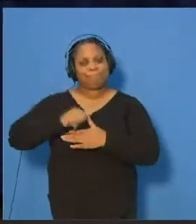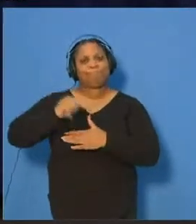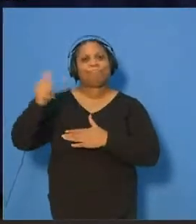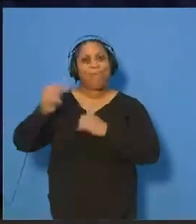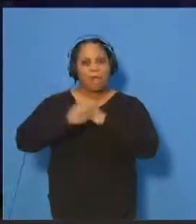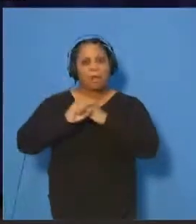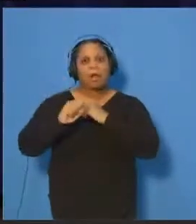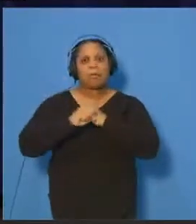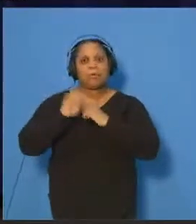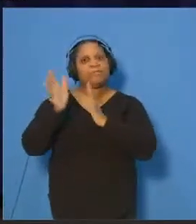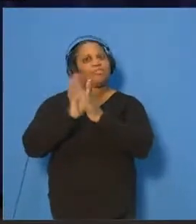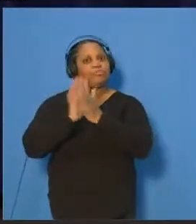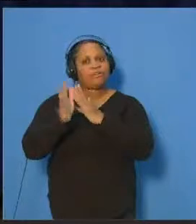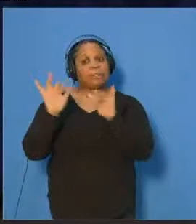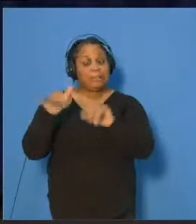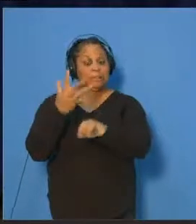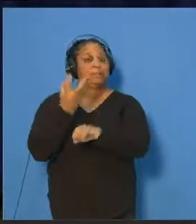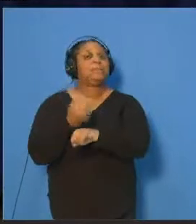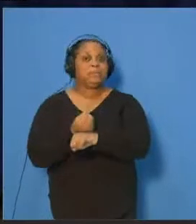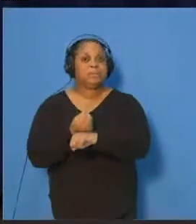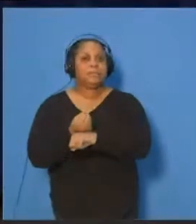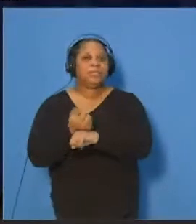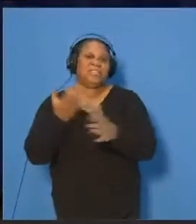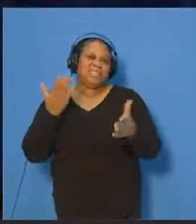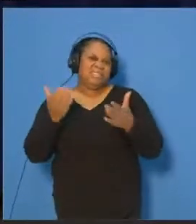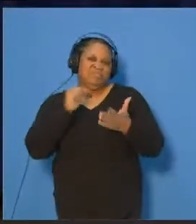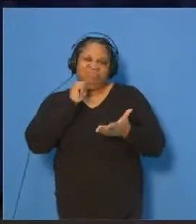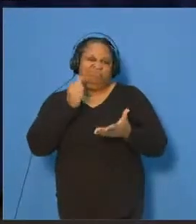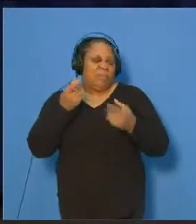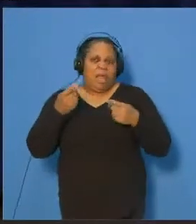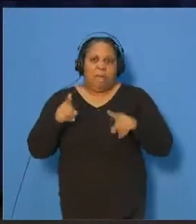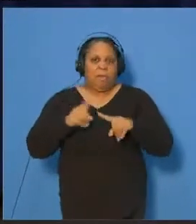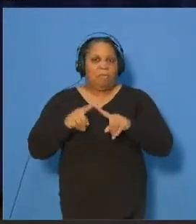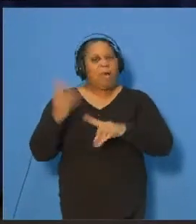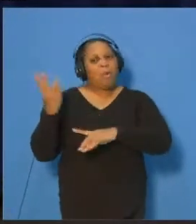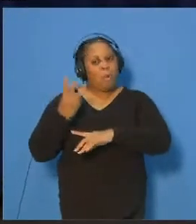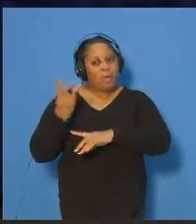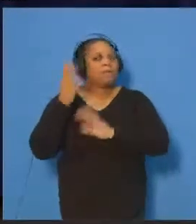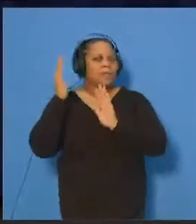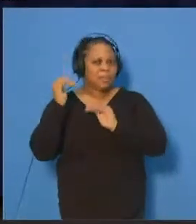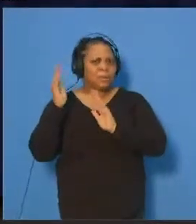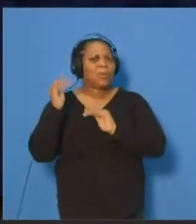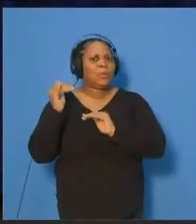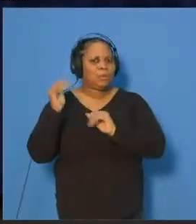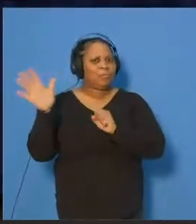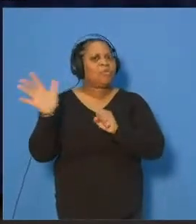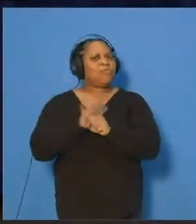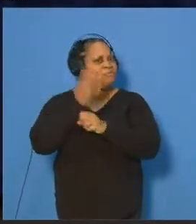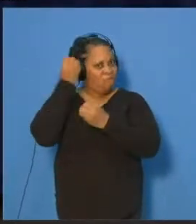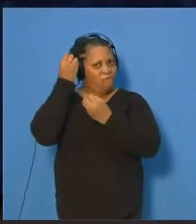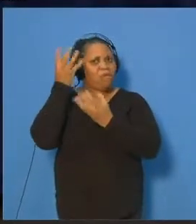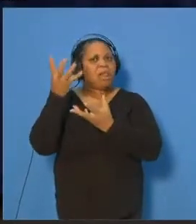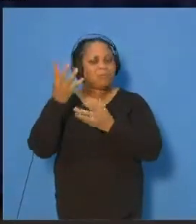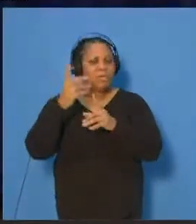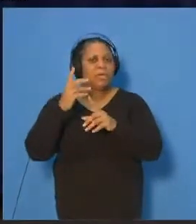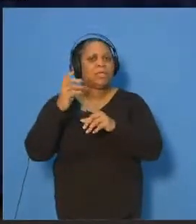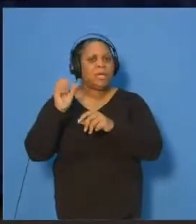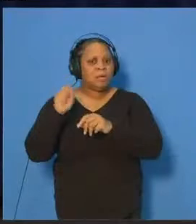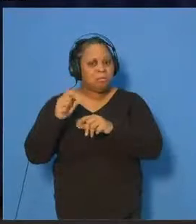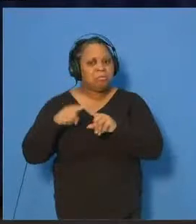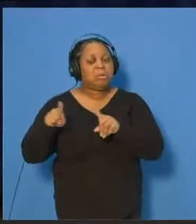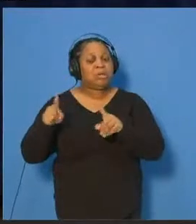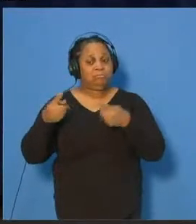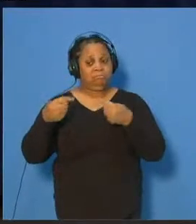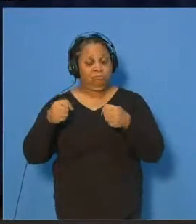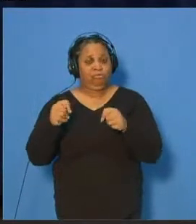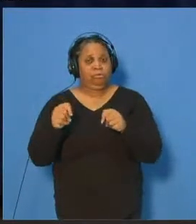for the days that we're still in shelter in place, which may be unlikely. But by Wednesday, hopefully we'll be able to have a full update on that. But we will look to try to